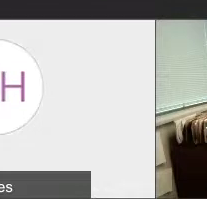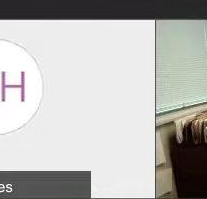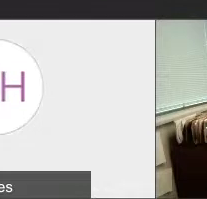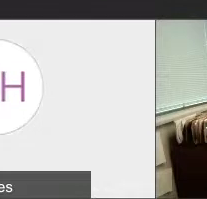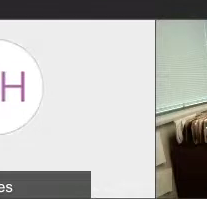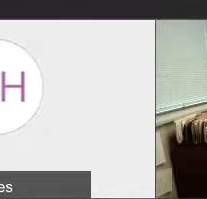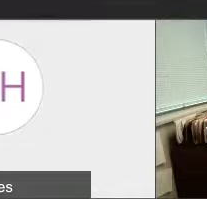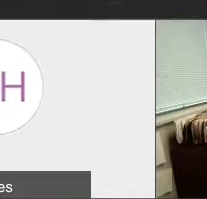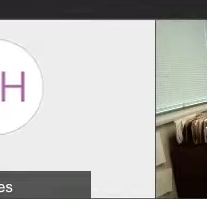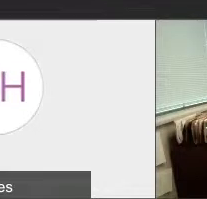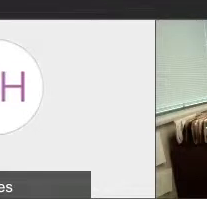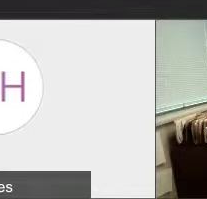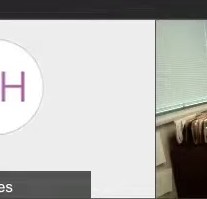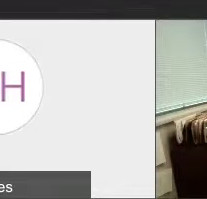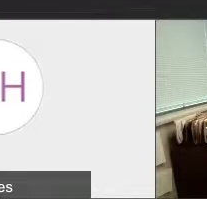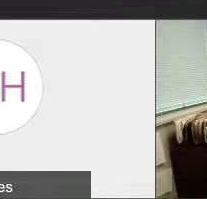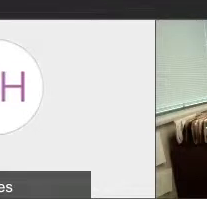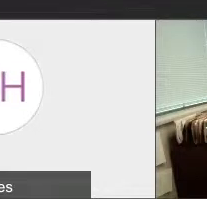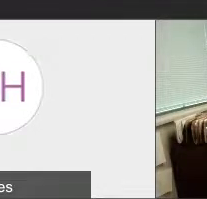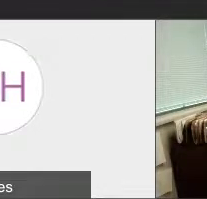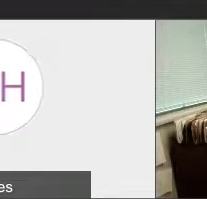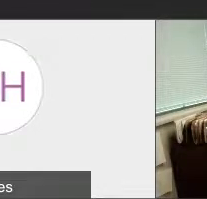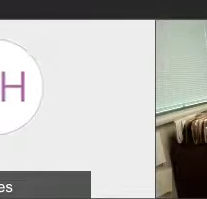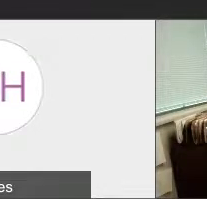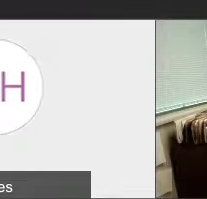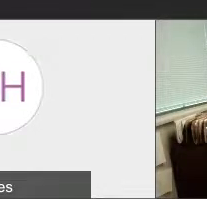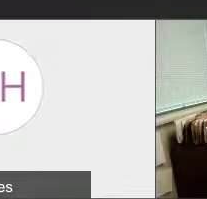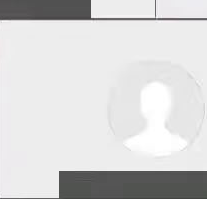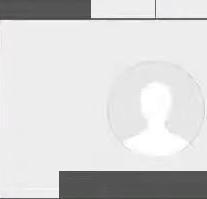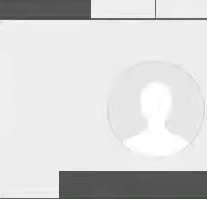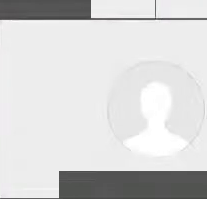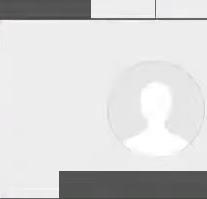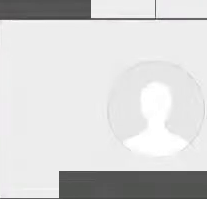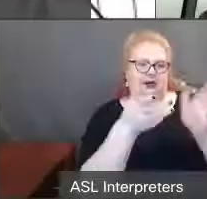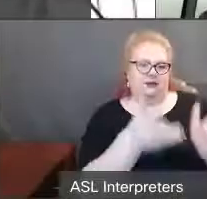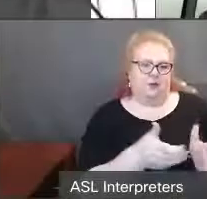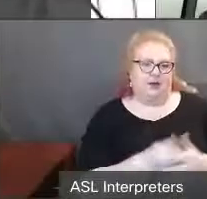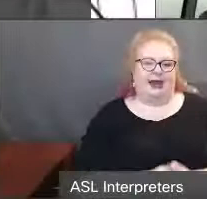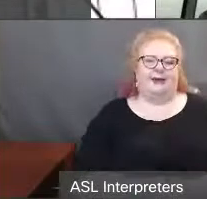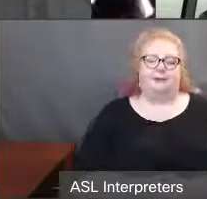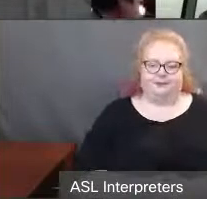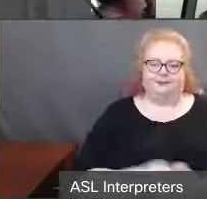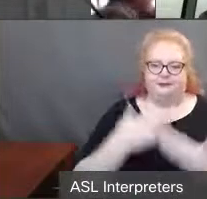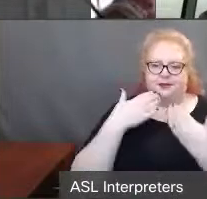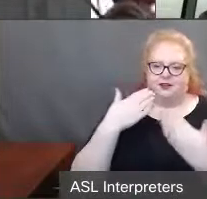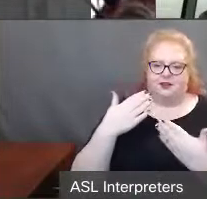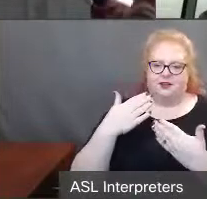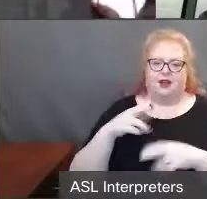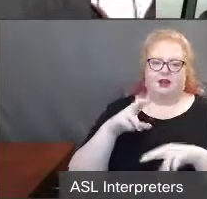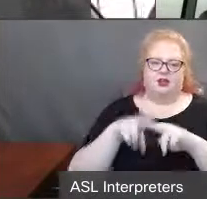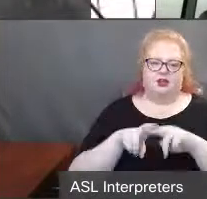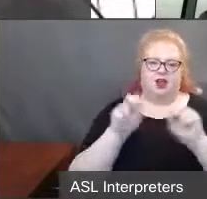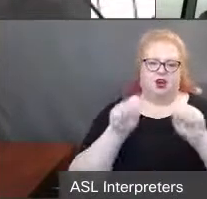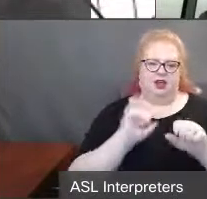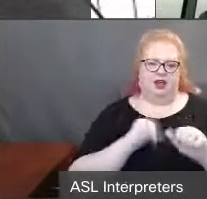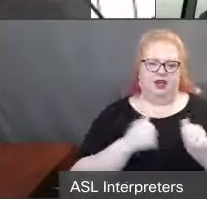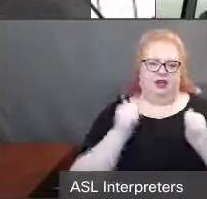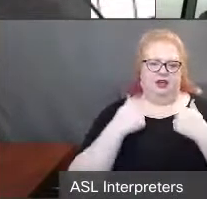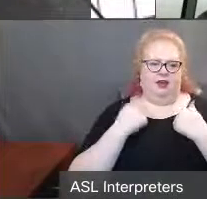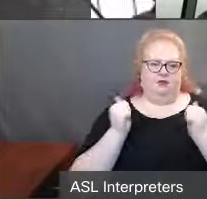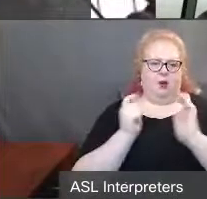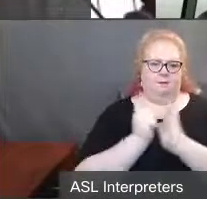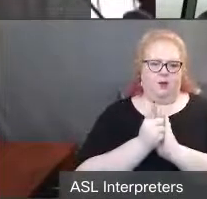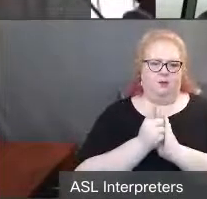area. And just to let you know, there's about 10 minutes remaining in the. We're good. Thank you. Thank you. Chair, if I may have a second. Chair,